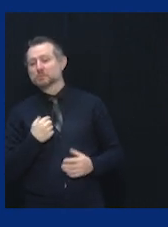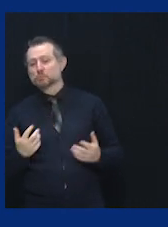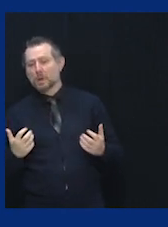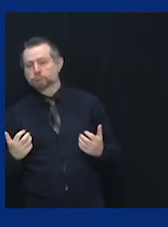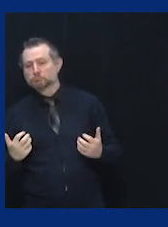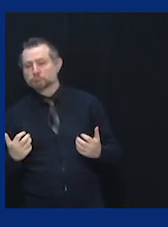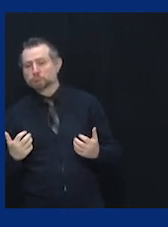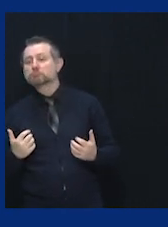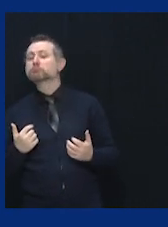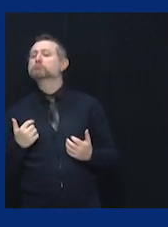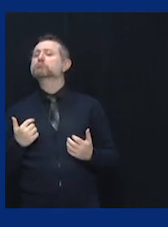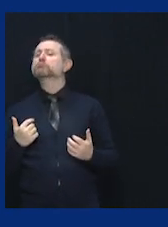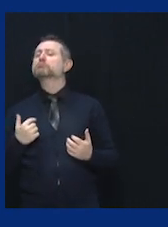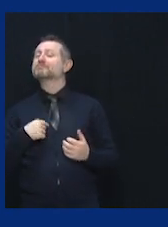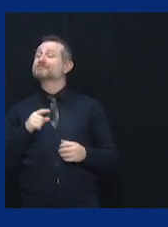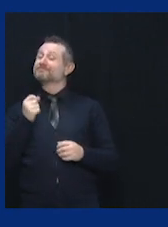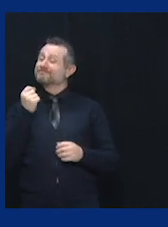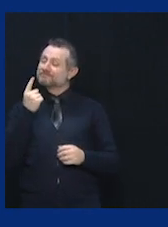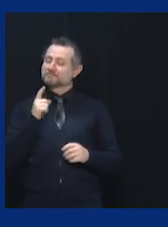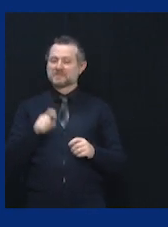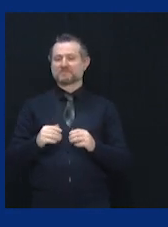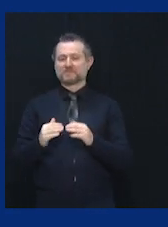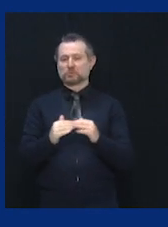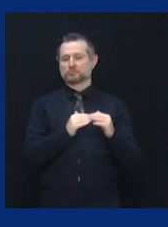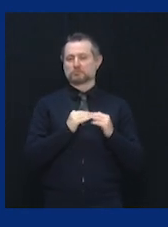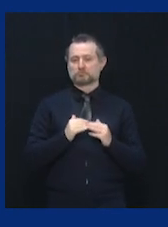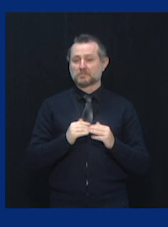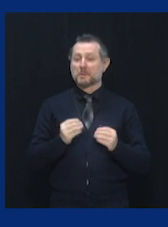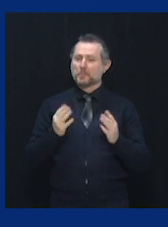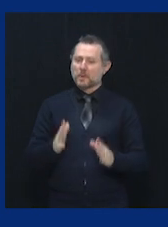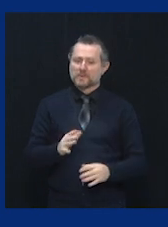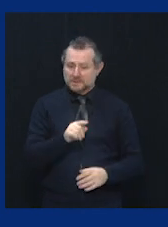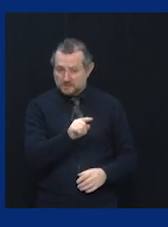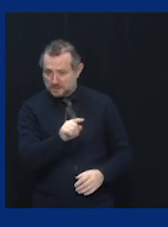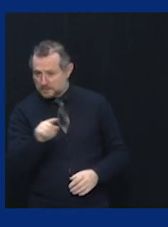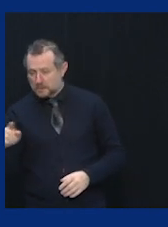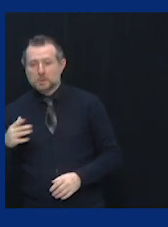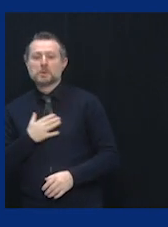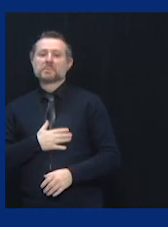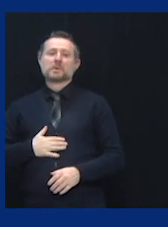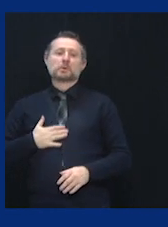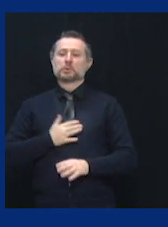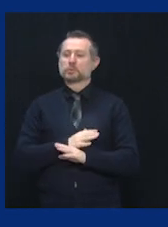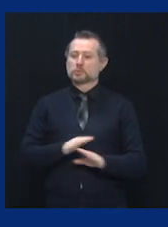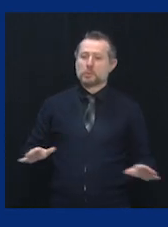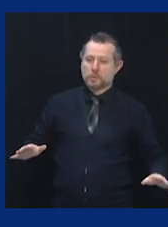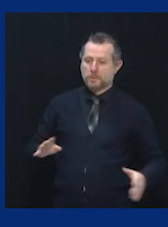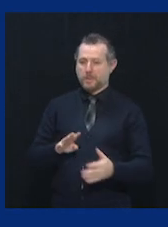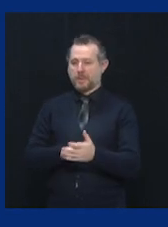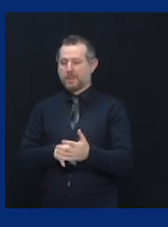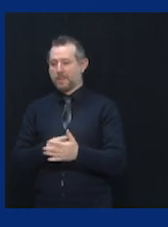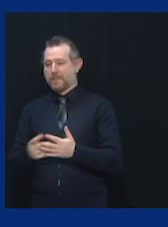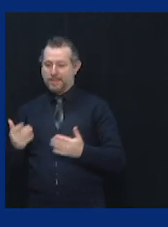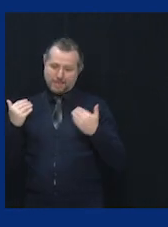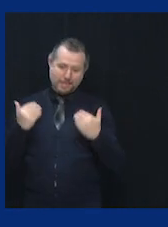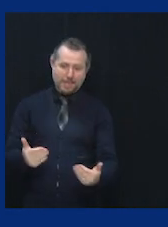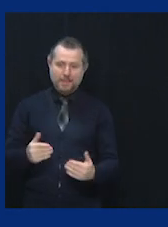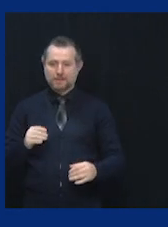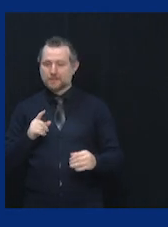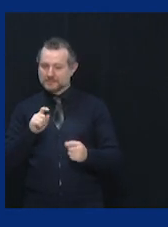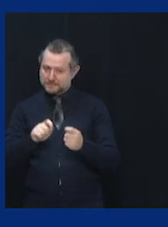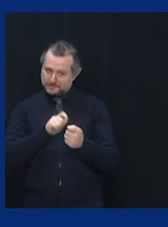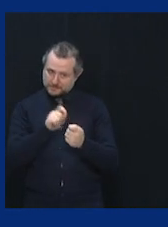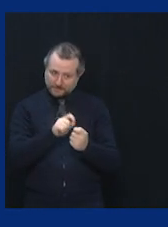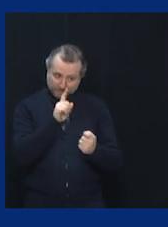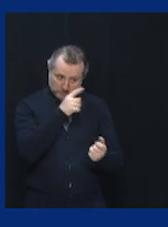fair. And providers, please don't schedule an appointment unless you have a specific allocation. I'm the former